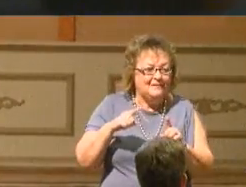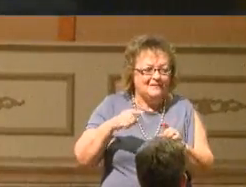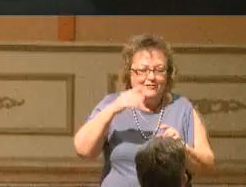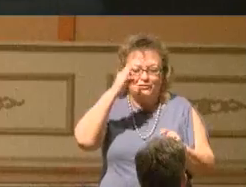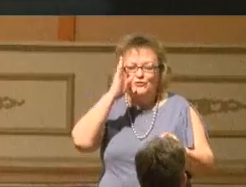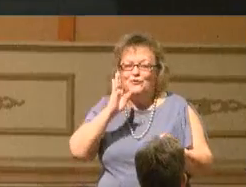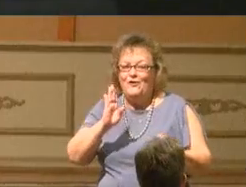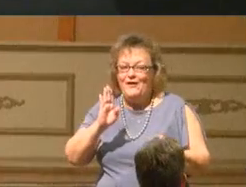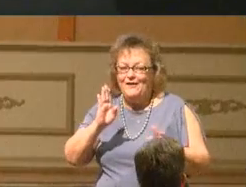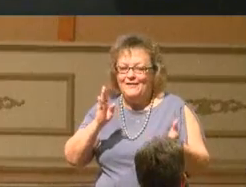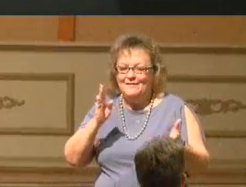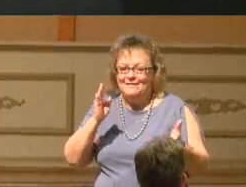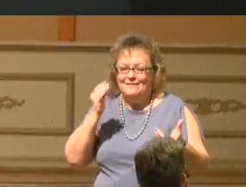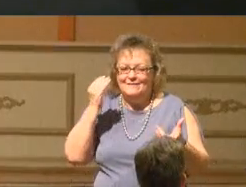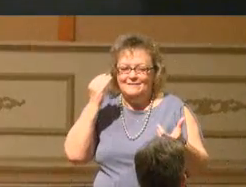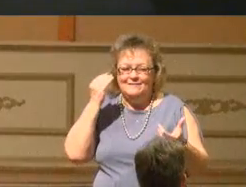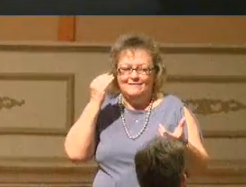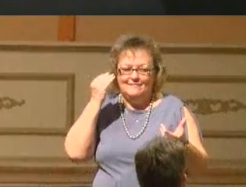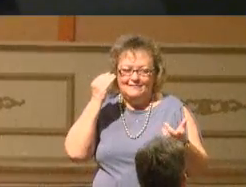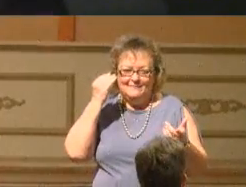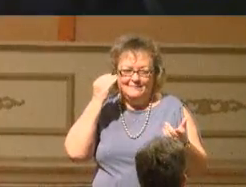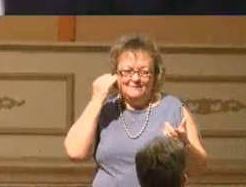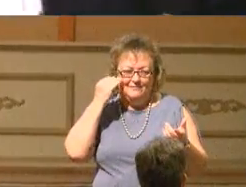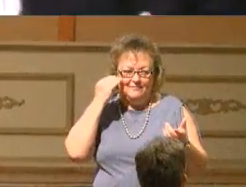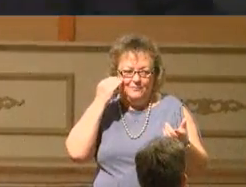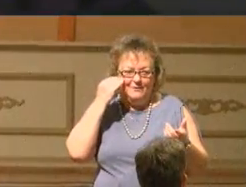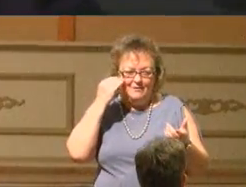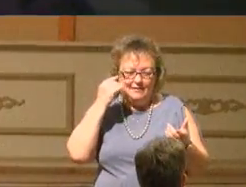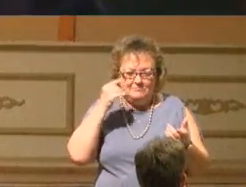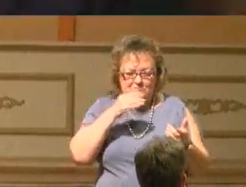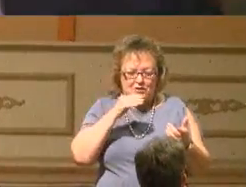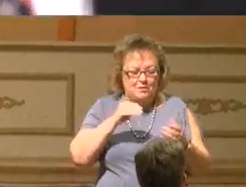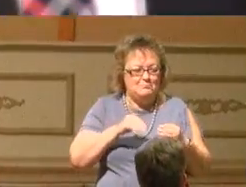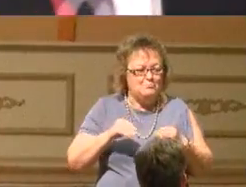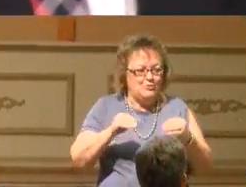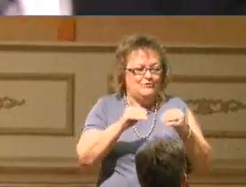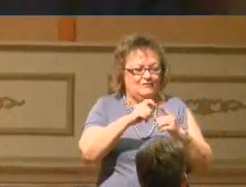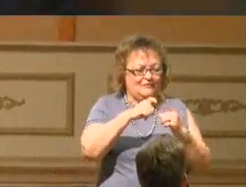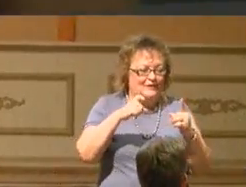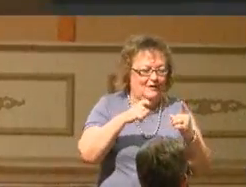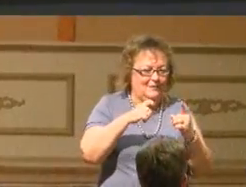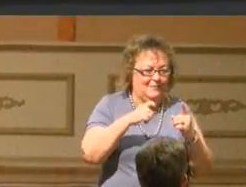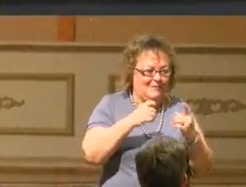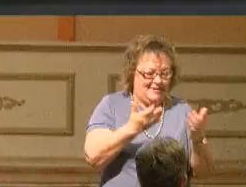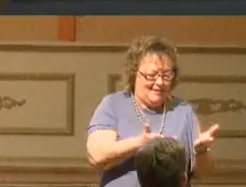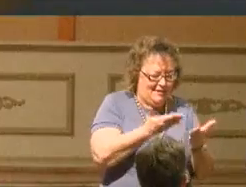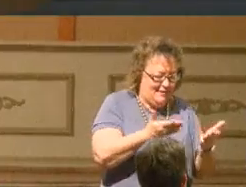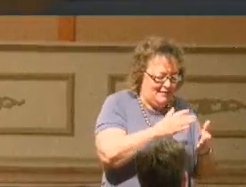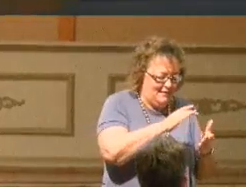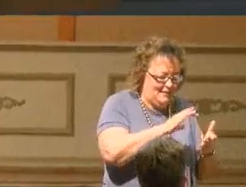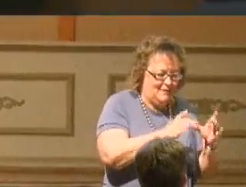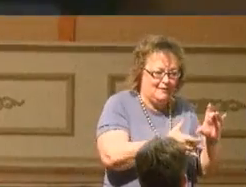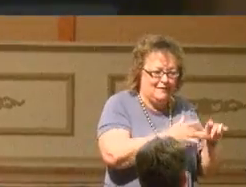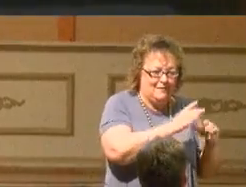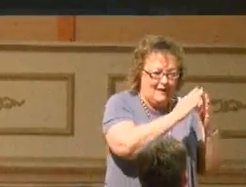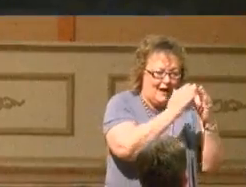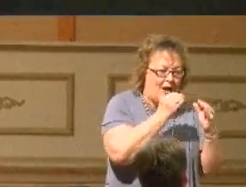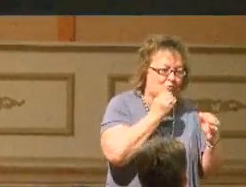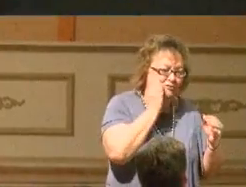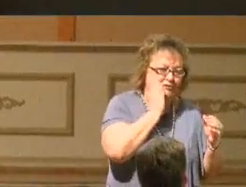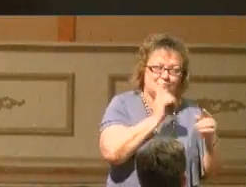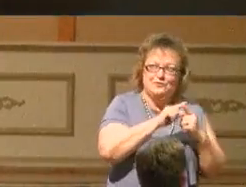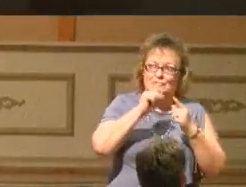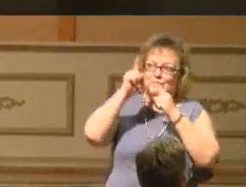God's concerned, I mean, she just moved from one house to another. As far as God's concerned, by the